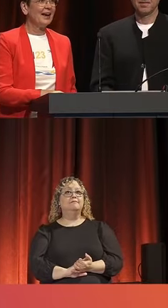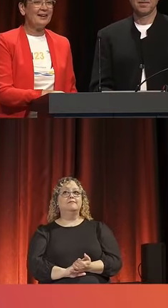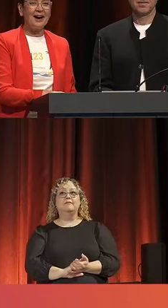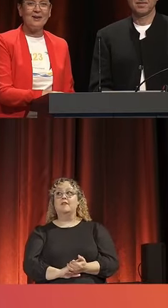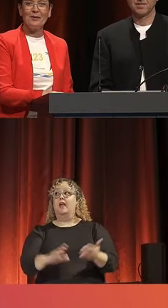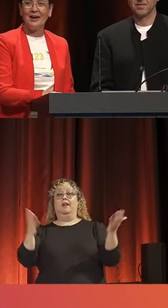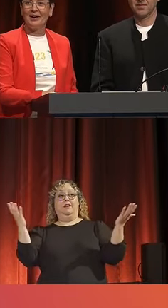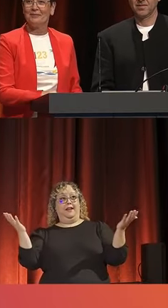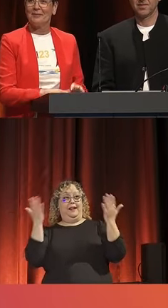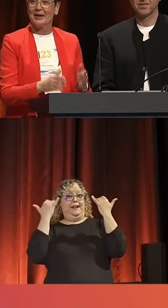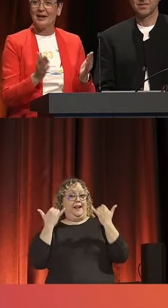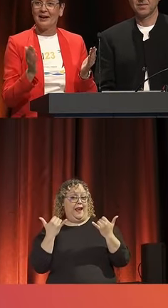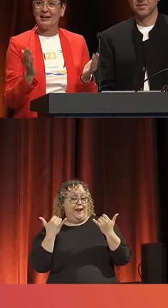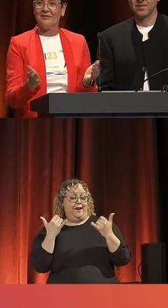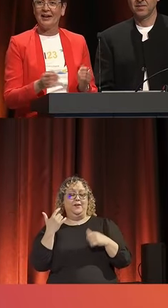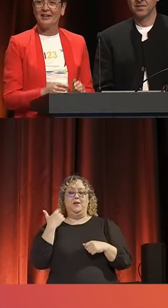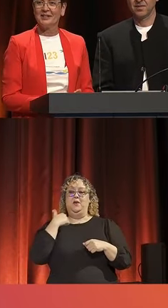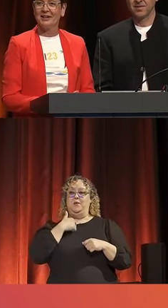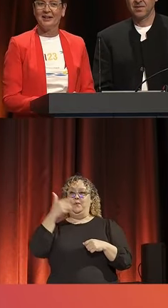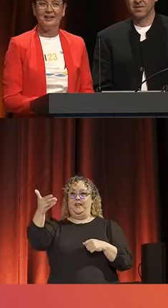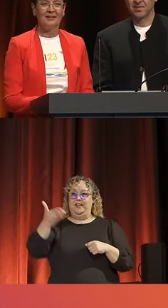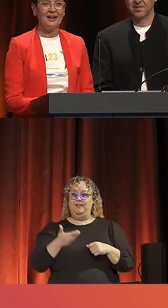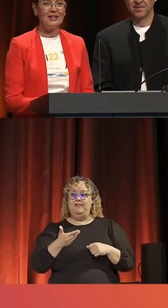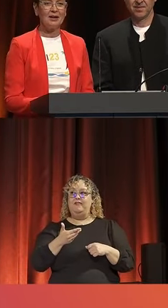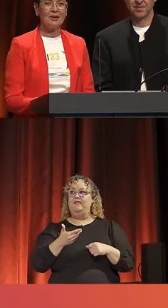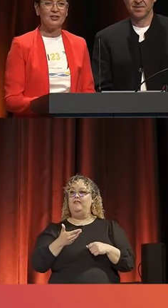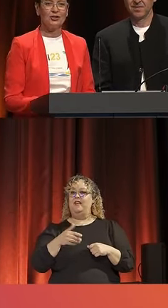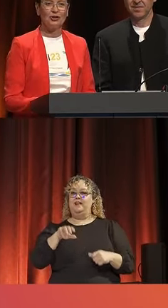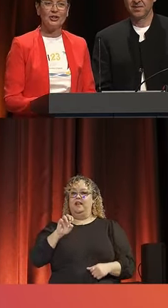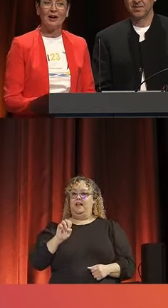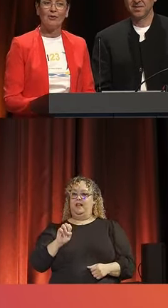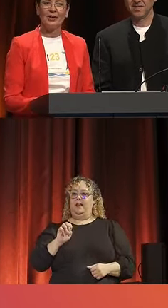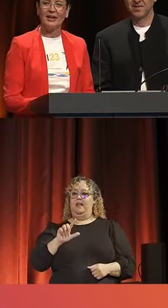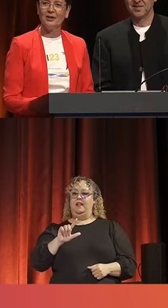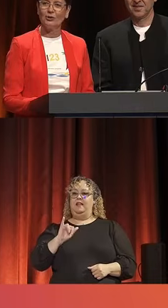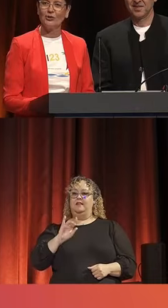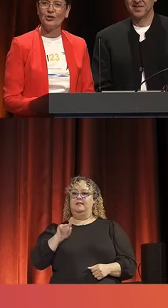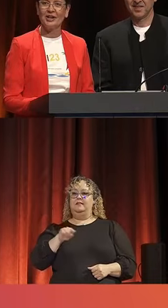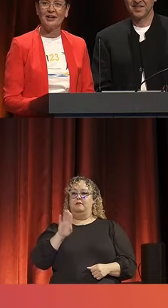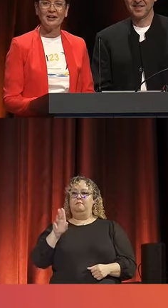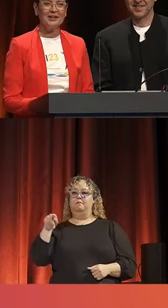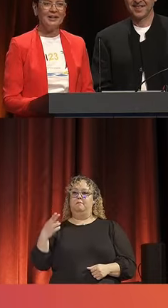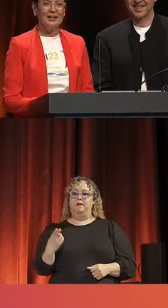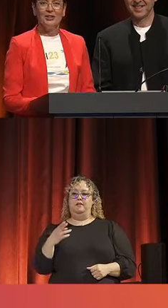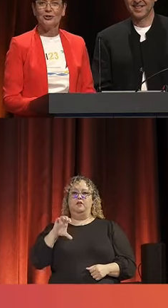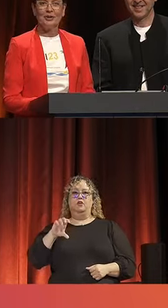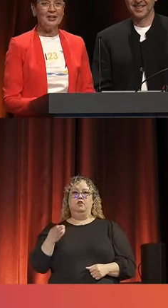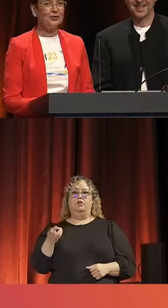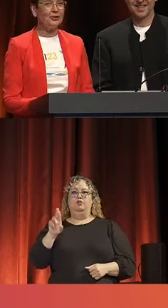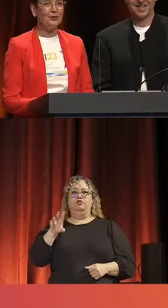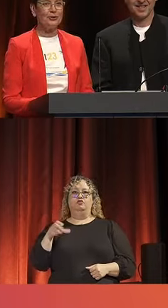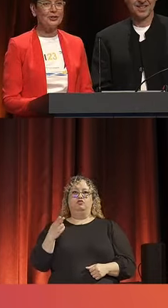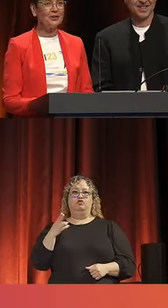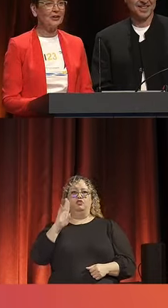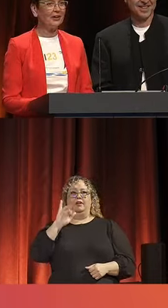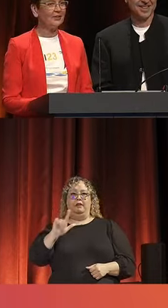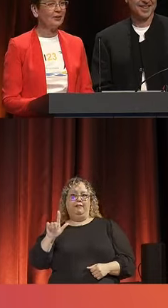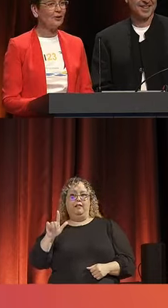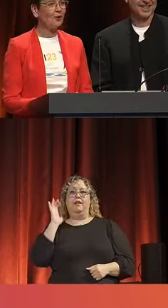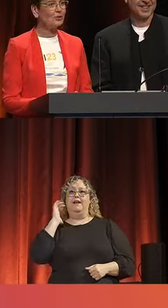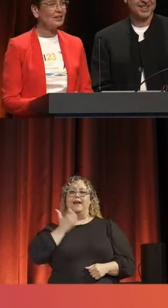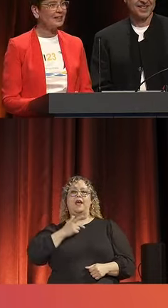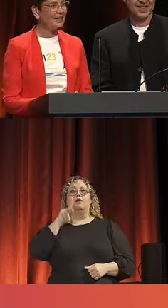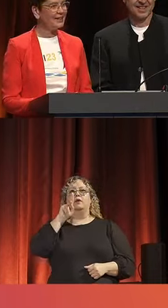Okay, and now we invite Elizabeth Churchill, our keynote chair, to introduce